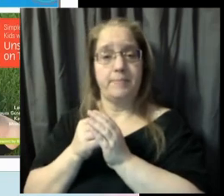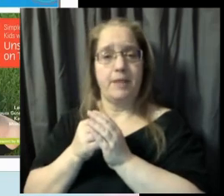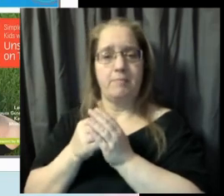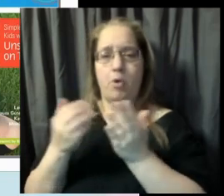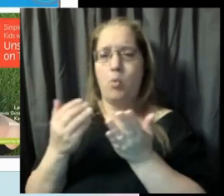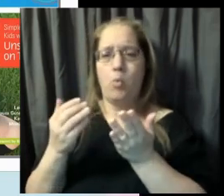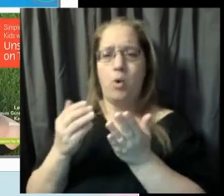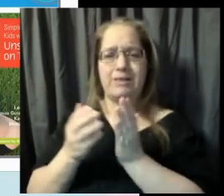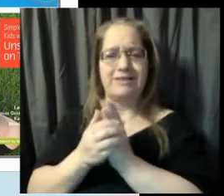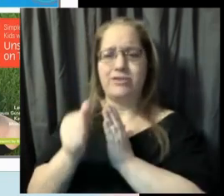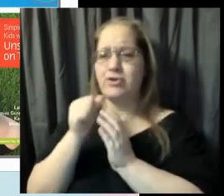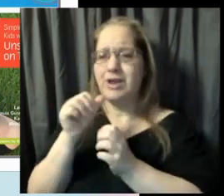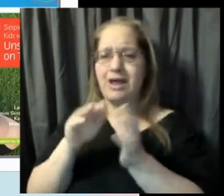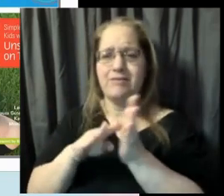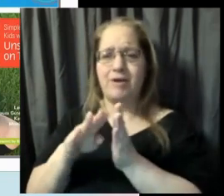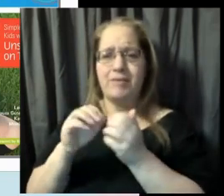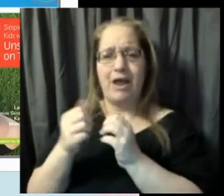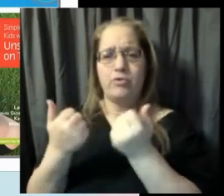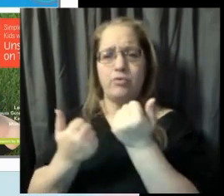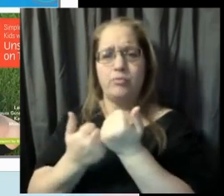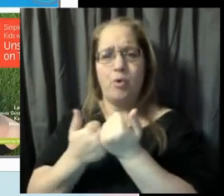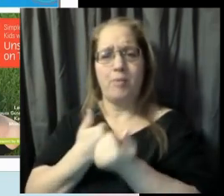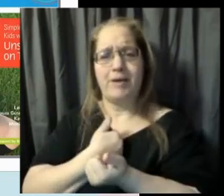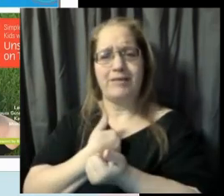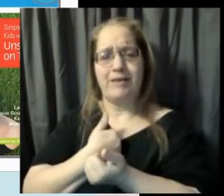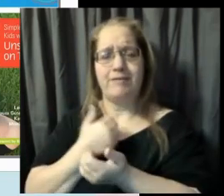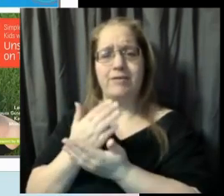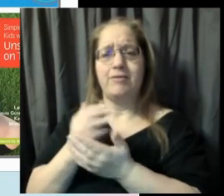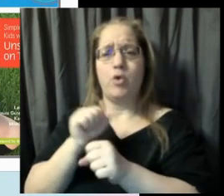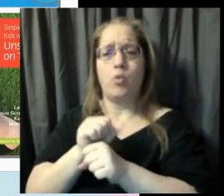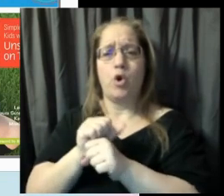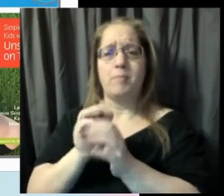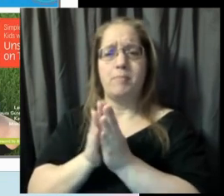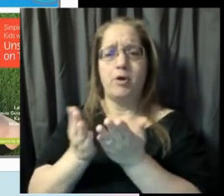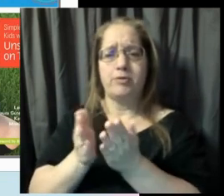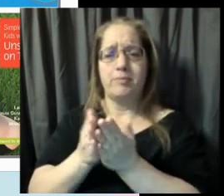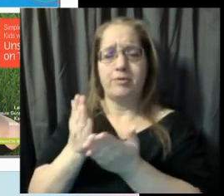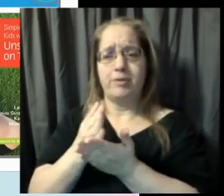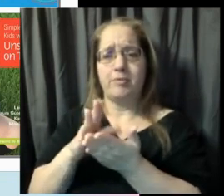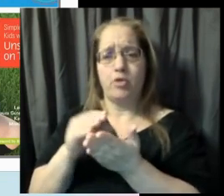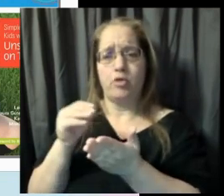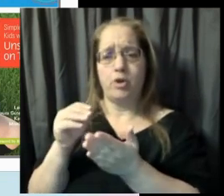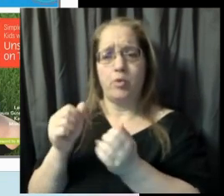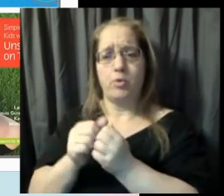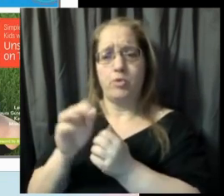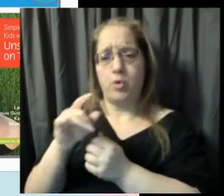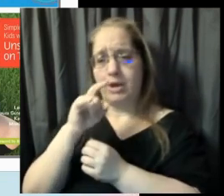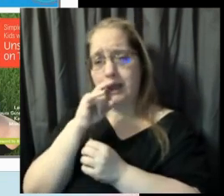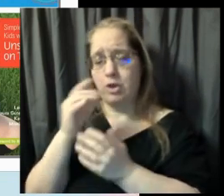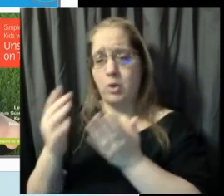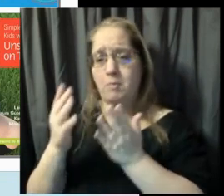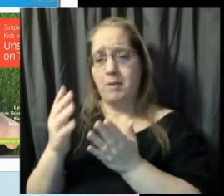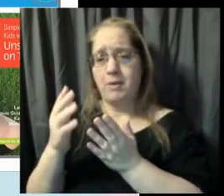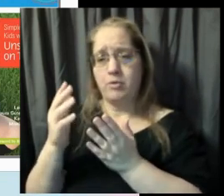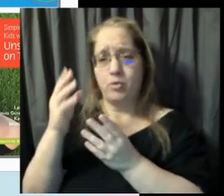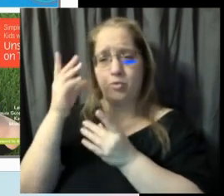those underdeveloped skills, and what can I do to support myself? So through some of this workbook, some of these books, and through some of the learning that you're doing with your own child, you